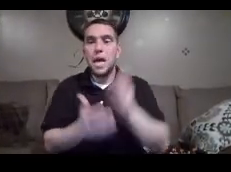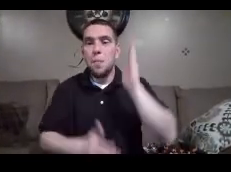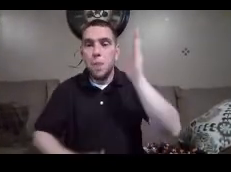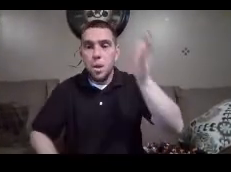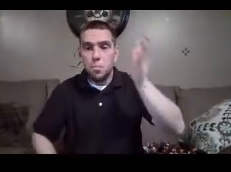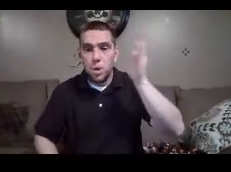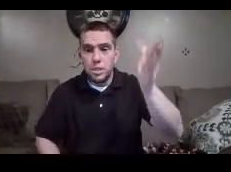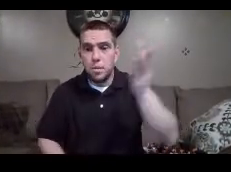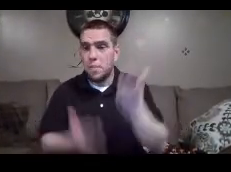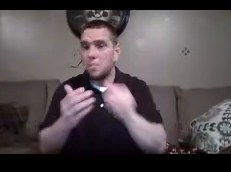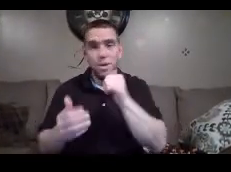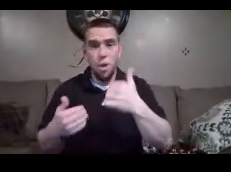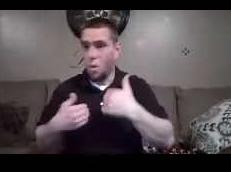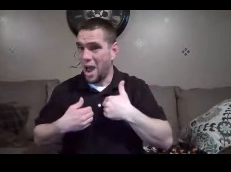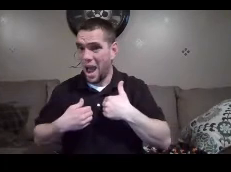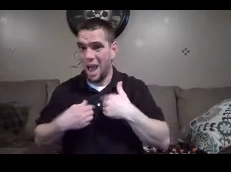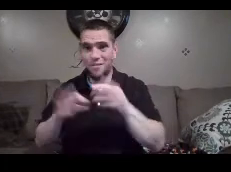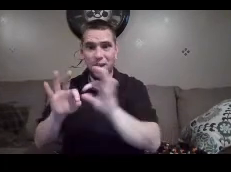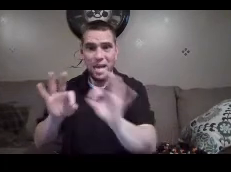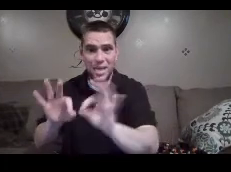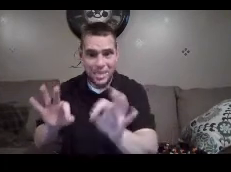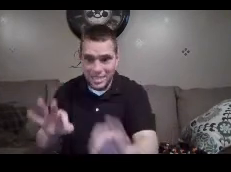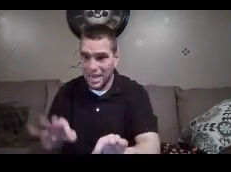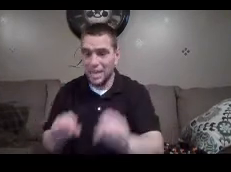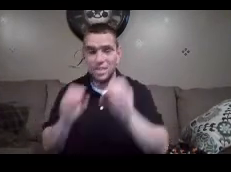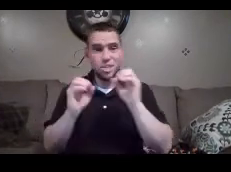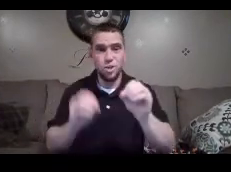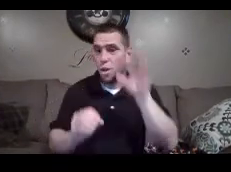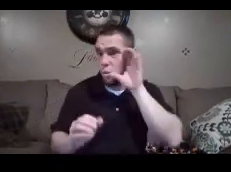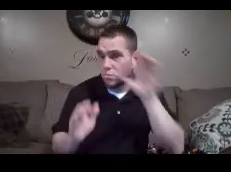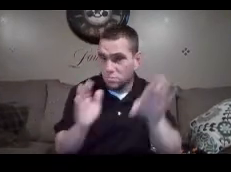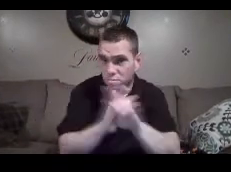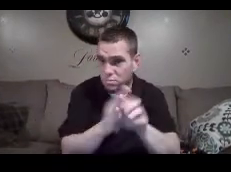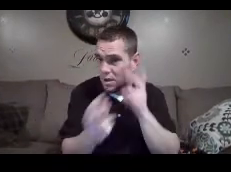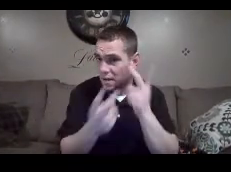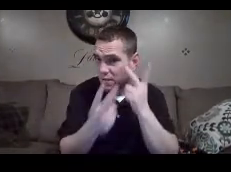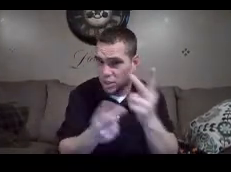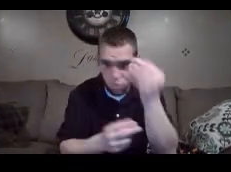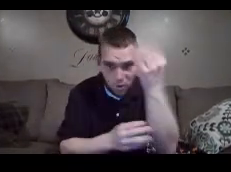have text or visual content on the screen at all times.